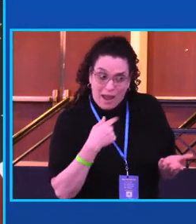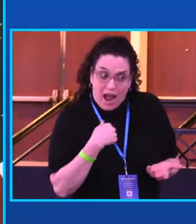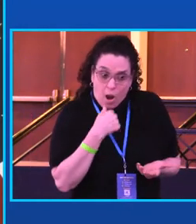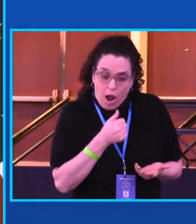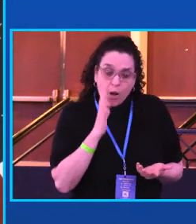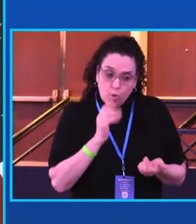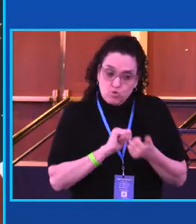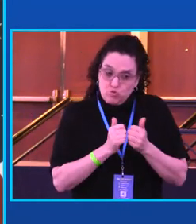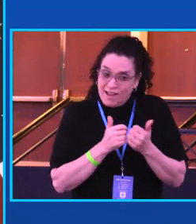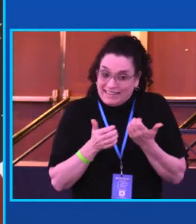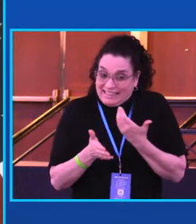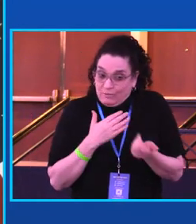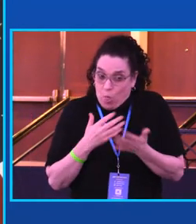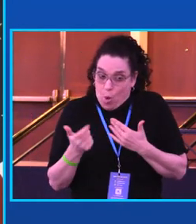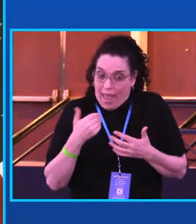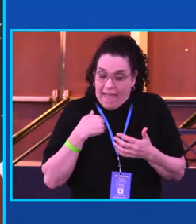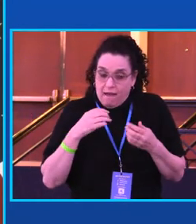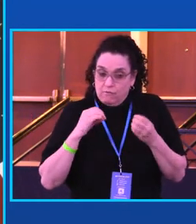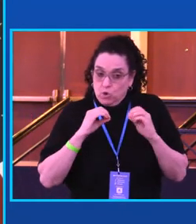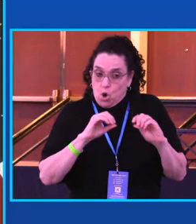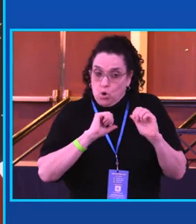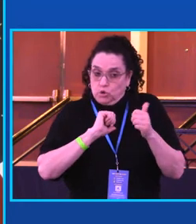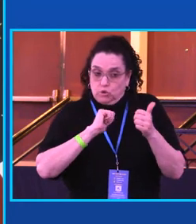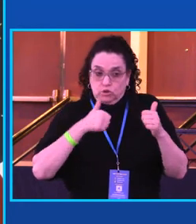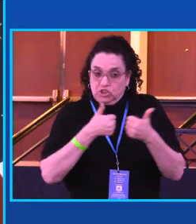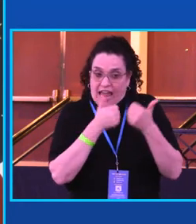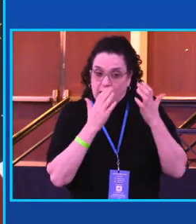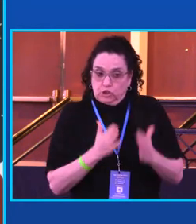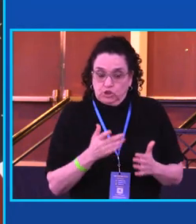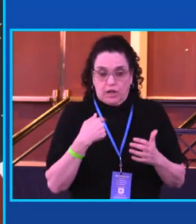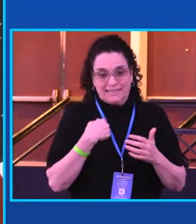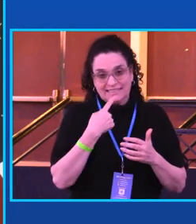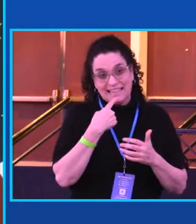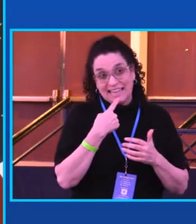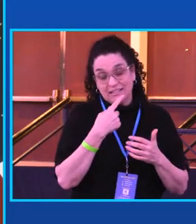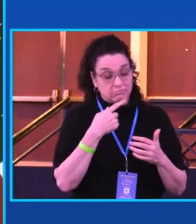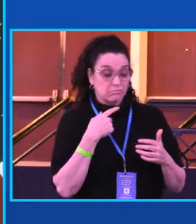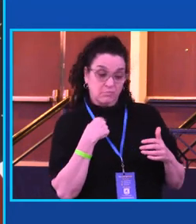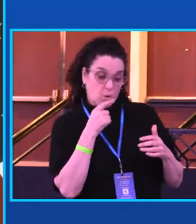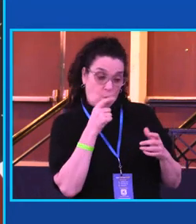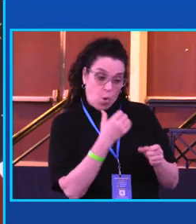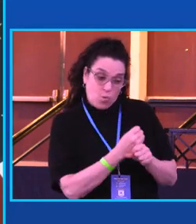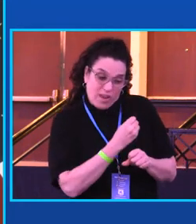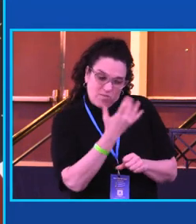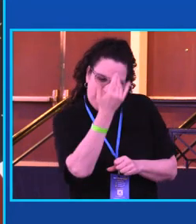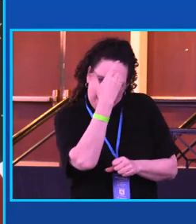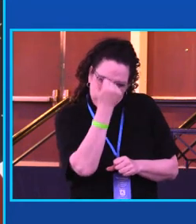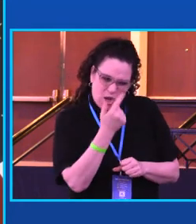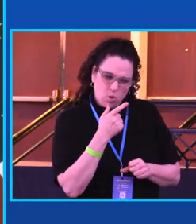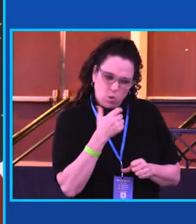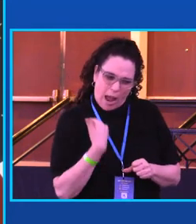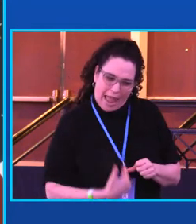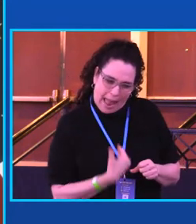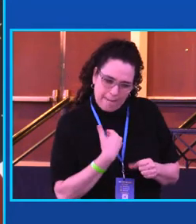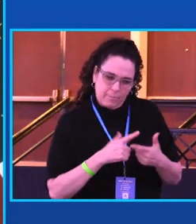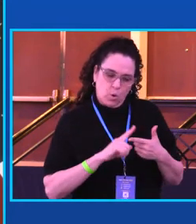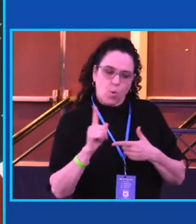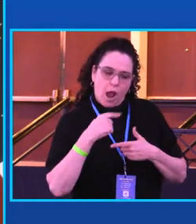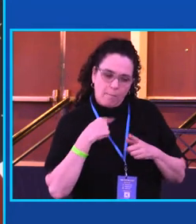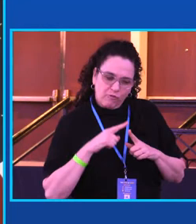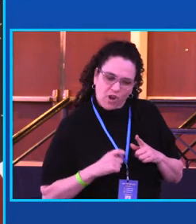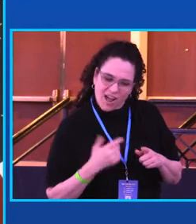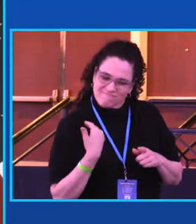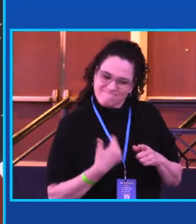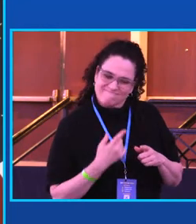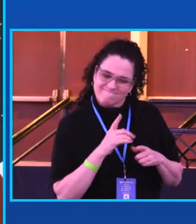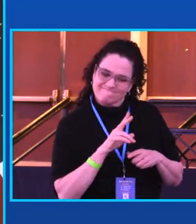name out there. When I was told I couldn't win because of who I was, or where I was from, or what my name would look like on a ballot, I